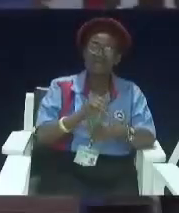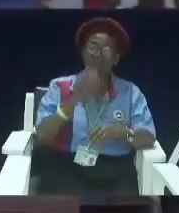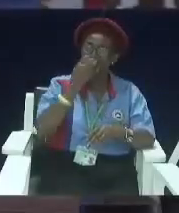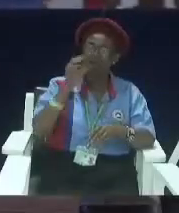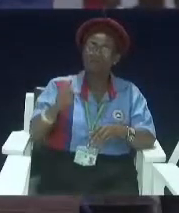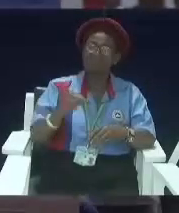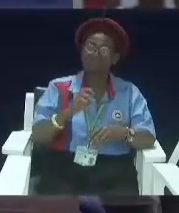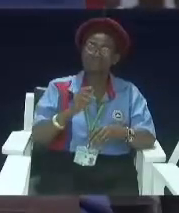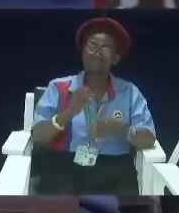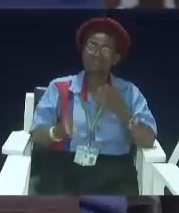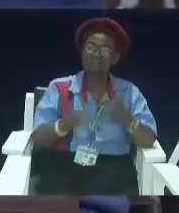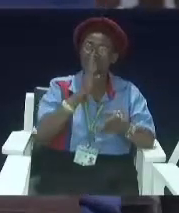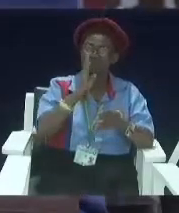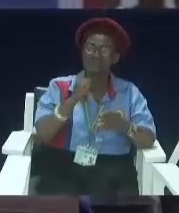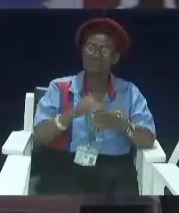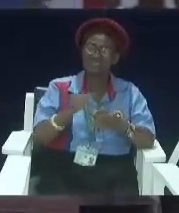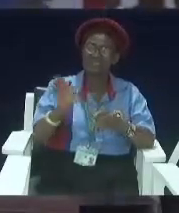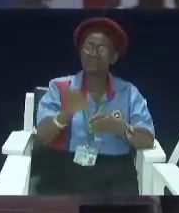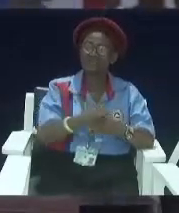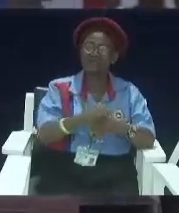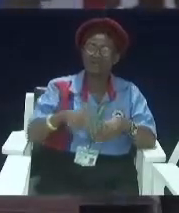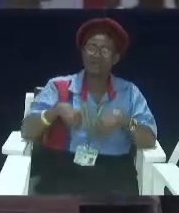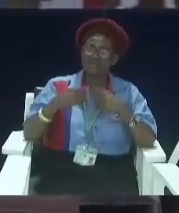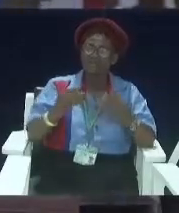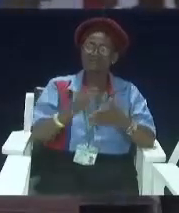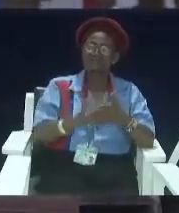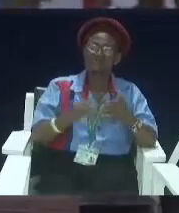Some of you will remember the story of a man.